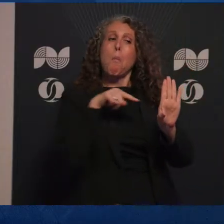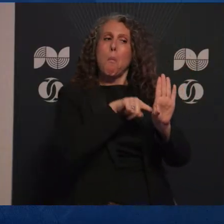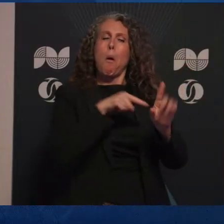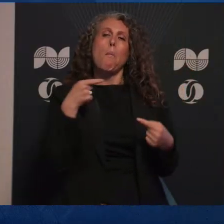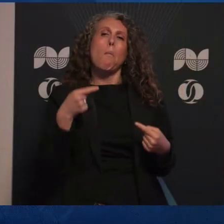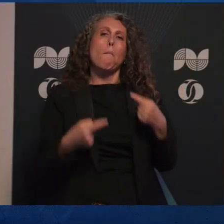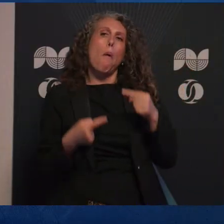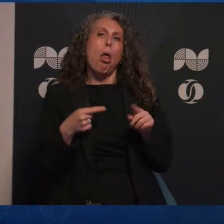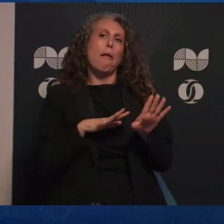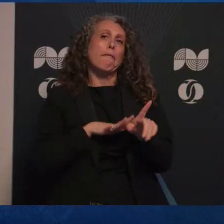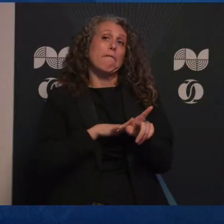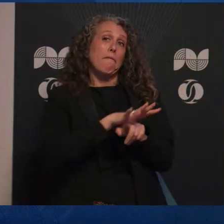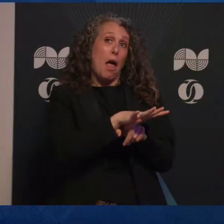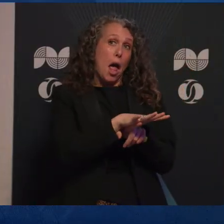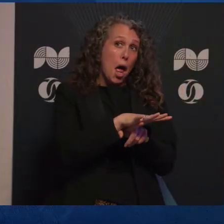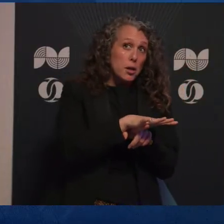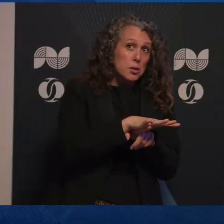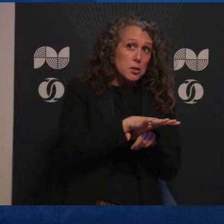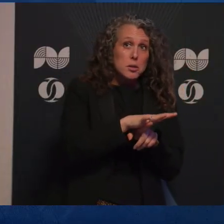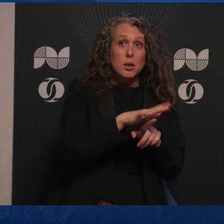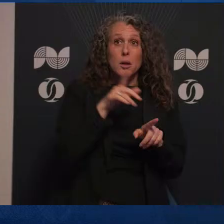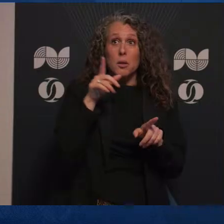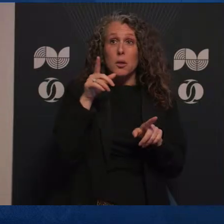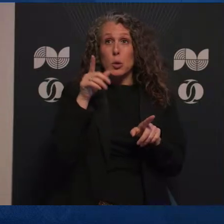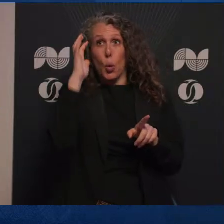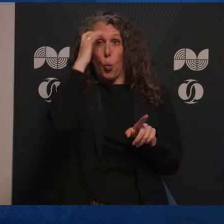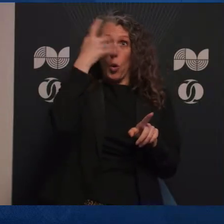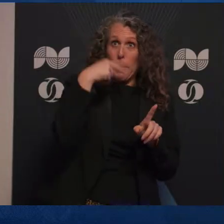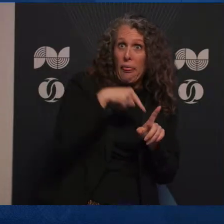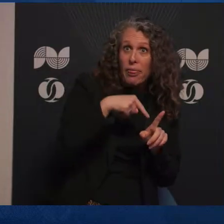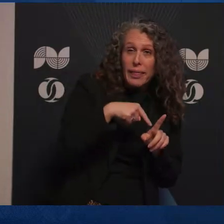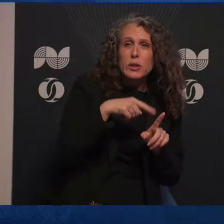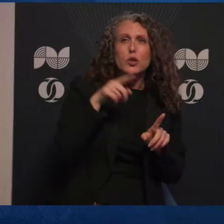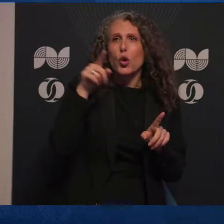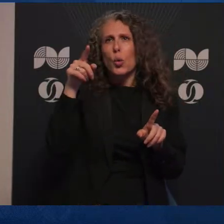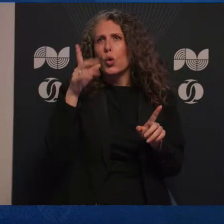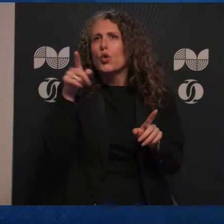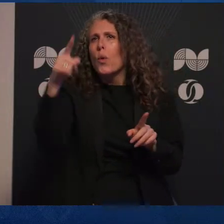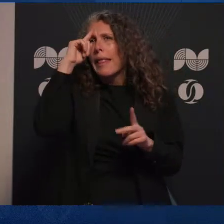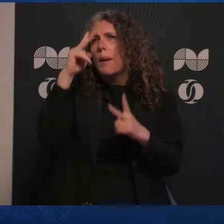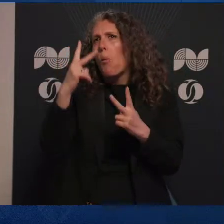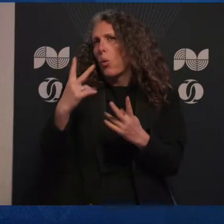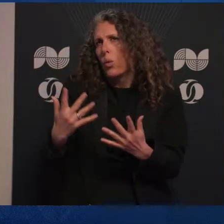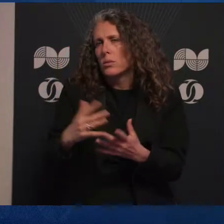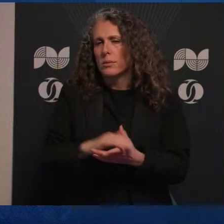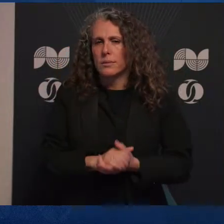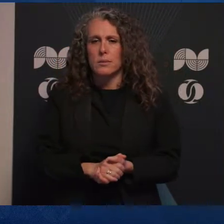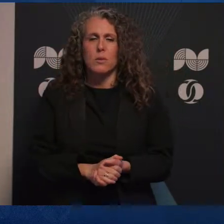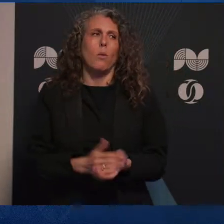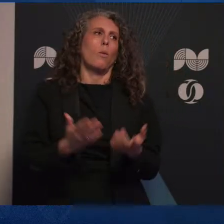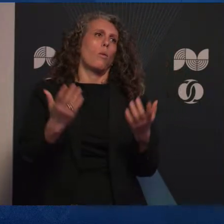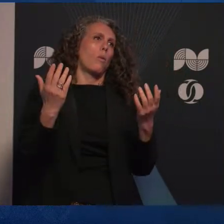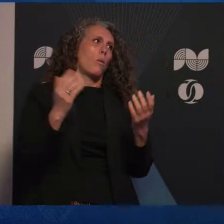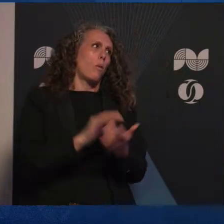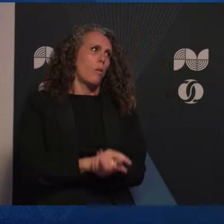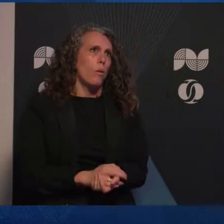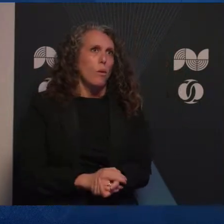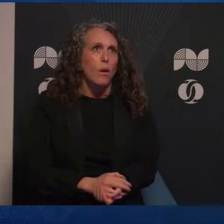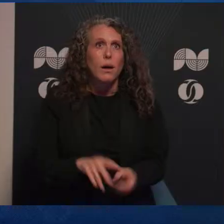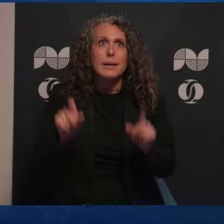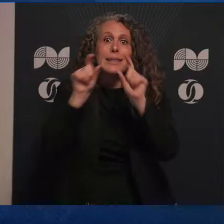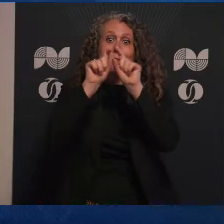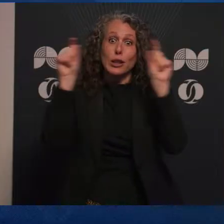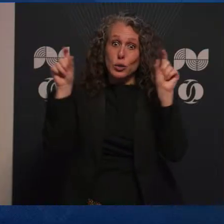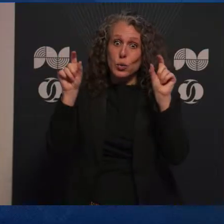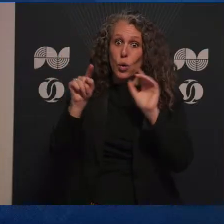it the results that you care about, or is it any other factors? What I say is that industrial policy, I want to repeat, has